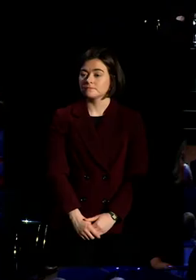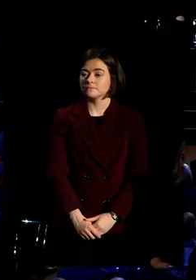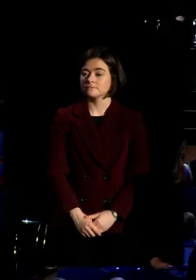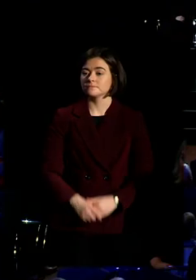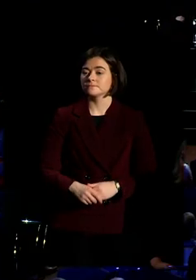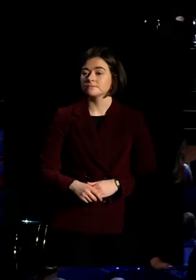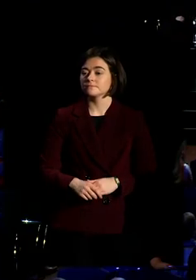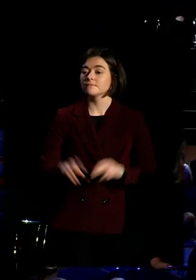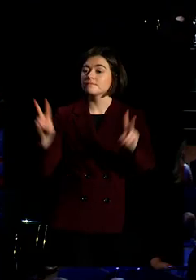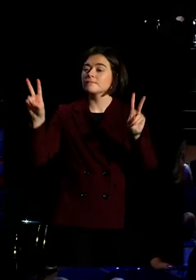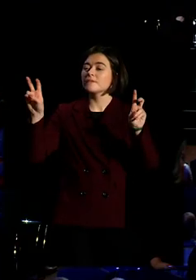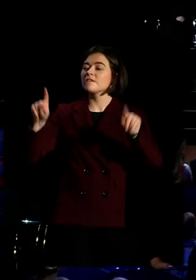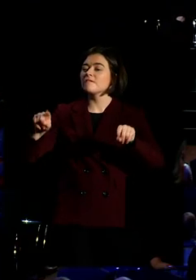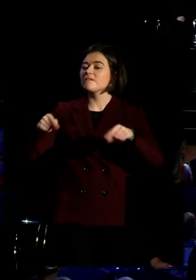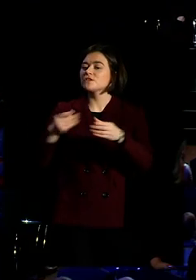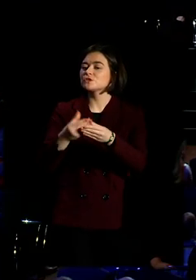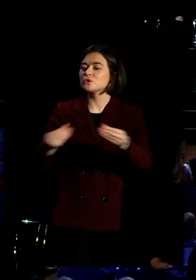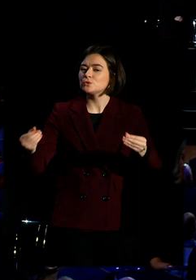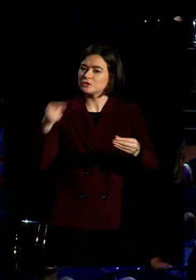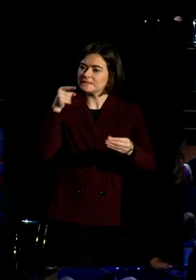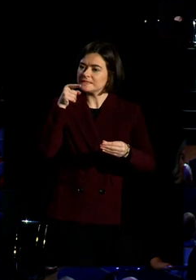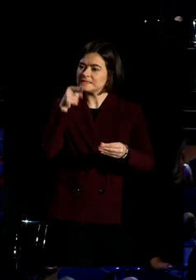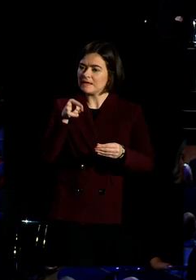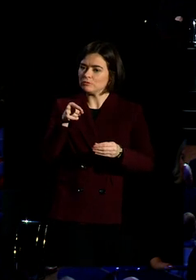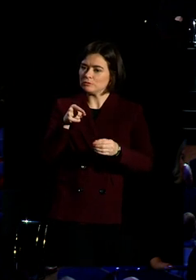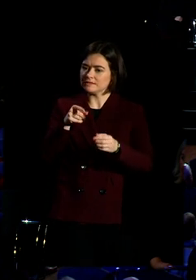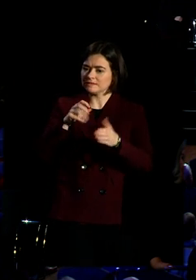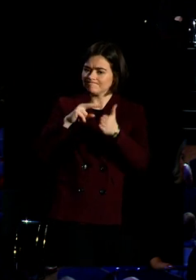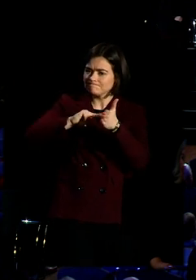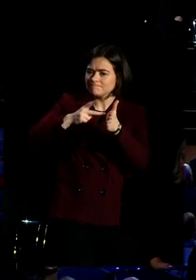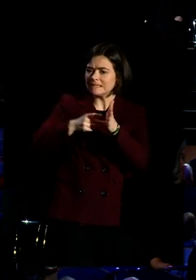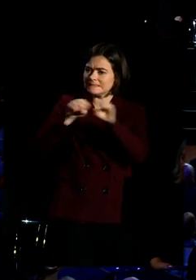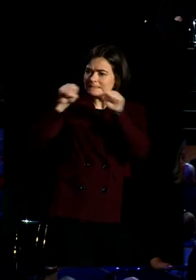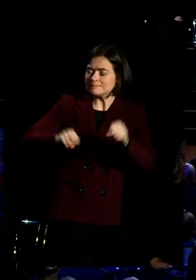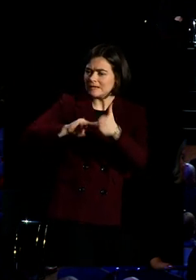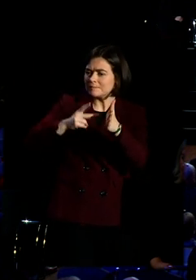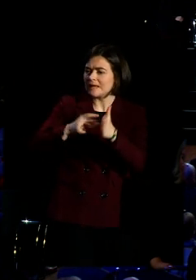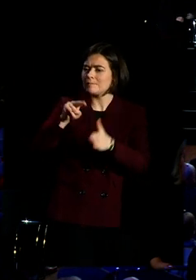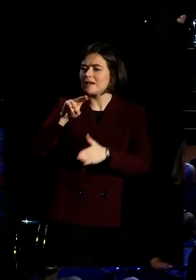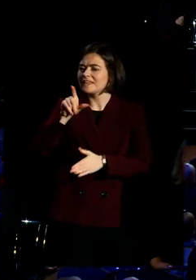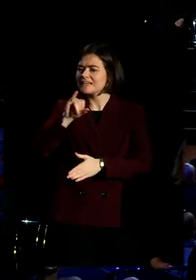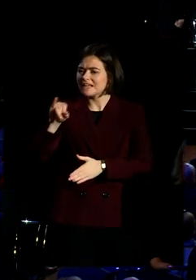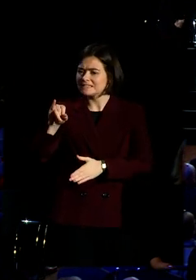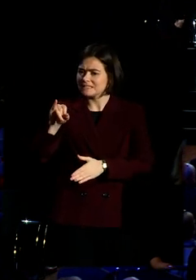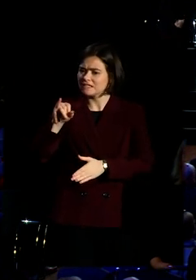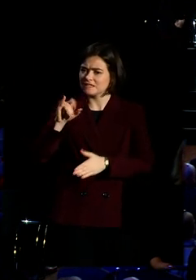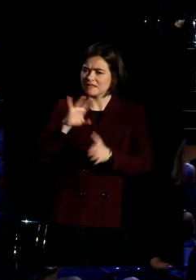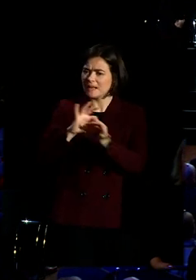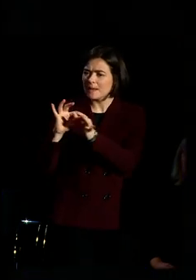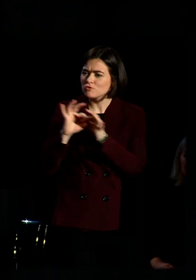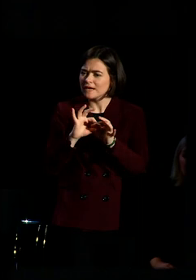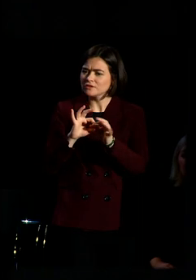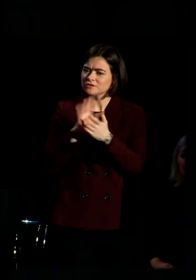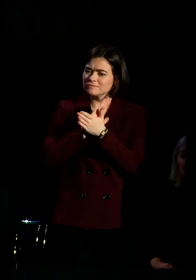The Final Solution was a systematic attempt by the Nazis and their collaborators to murder every Jew in every country of